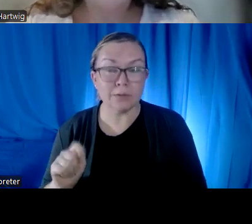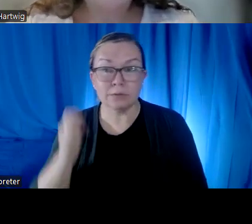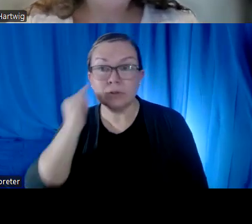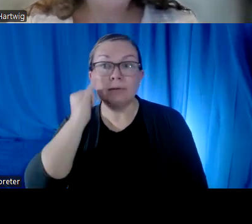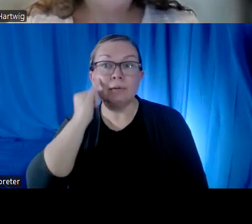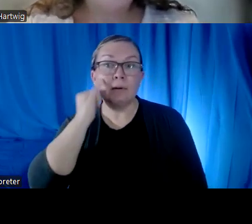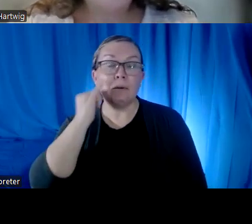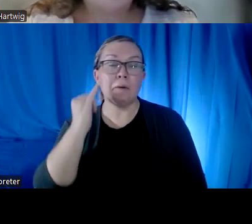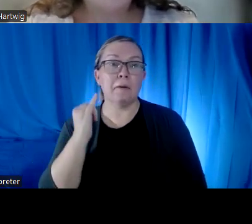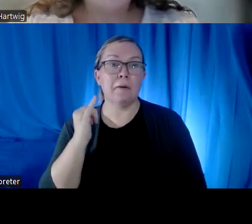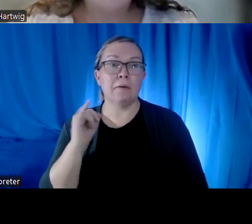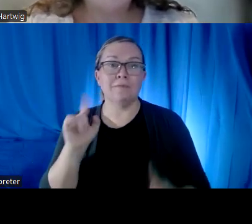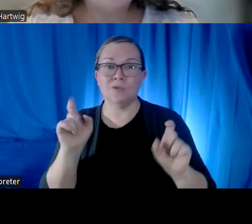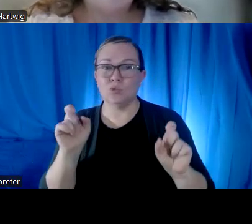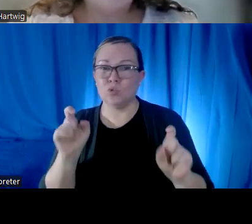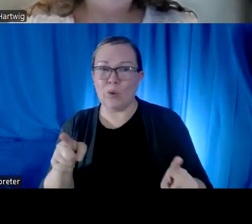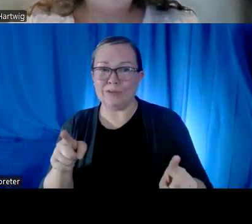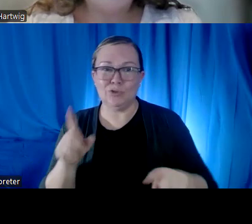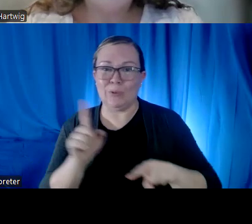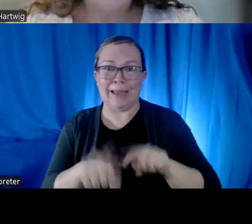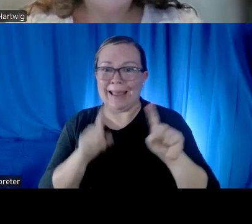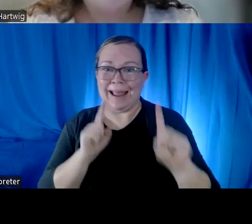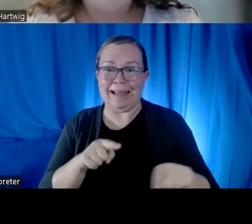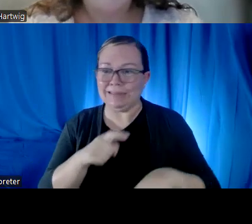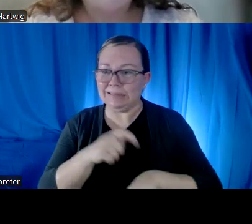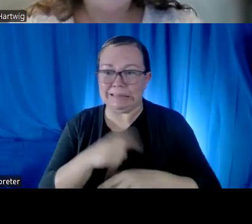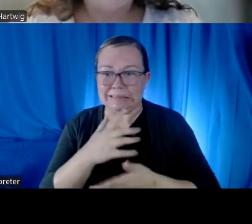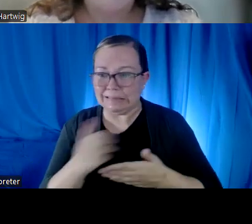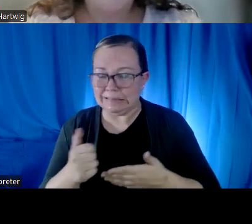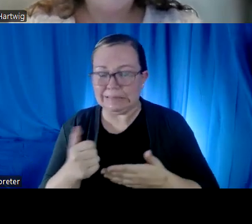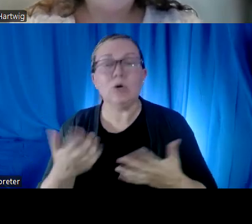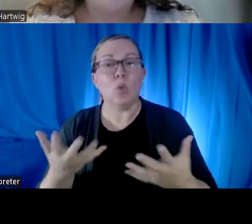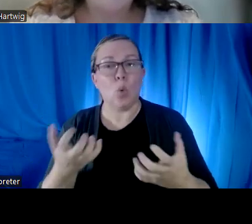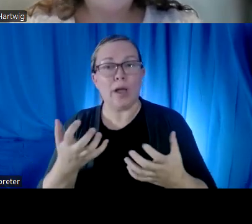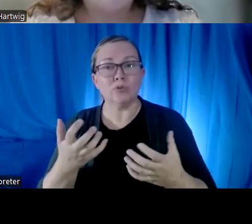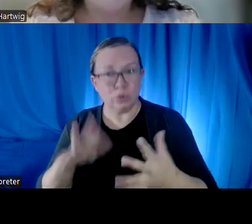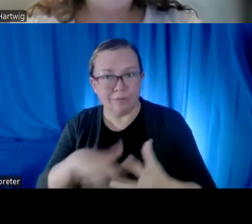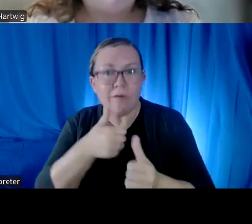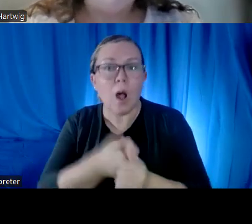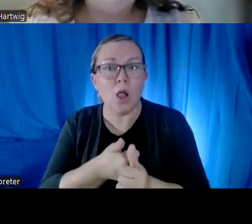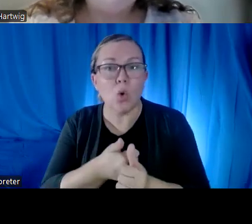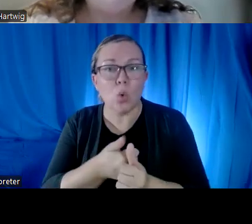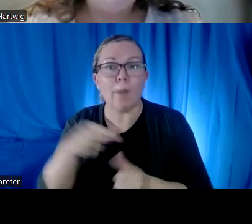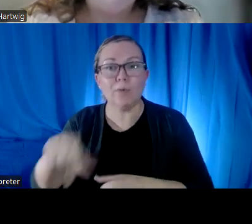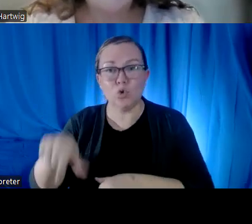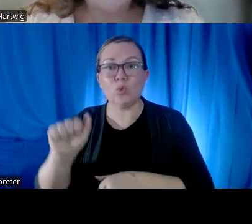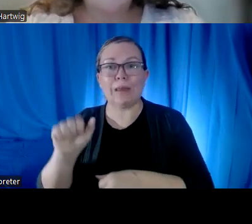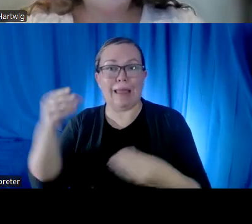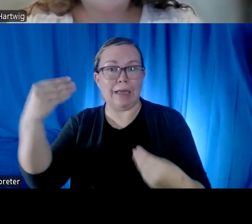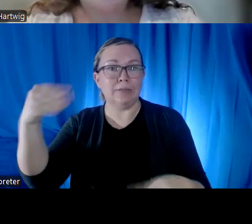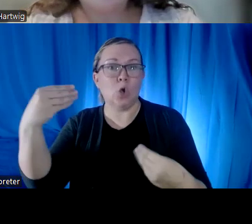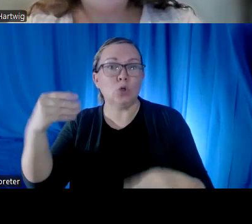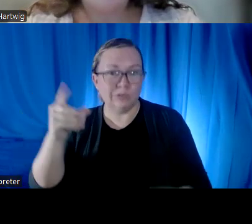there's questions that we don't get to today, we want to provide a follow-up question and answer document